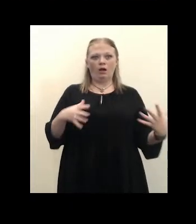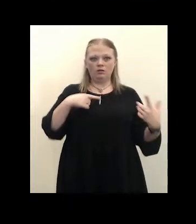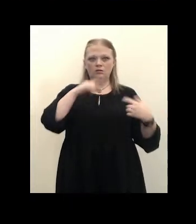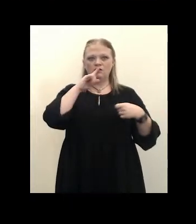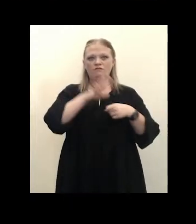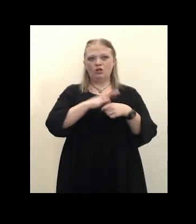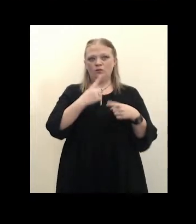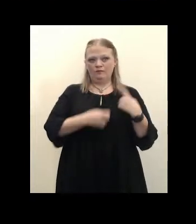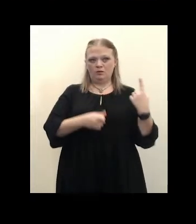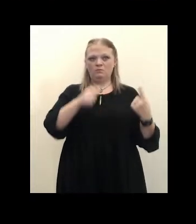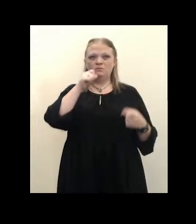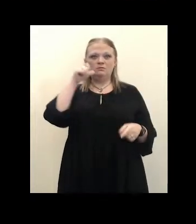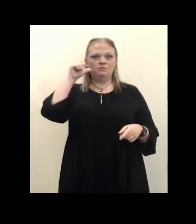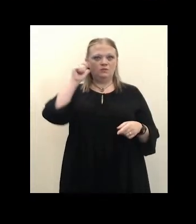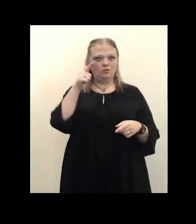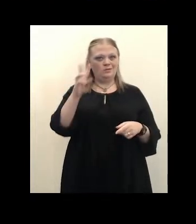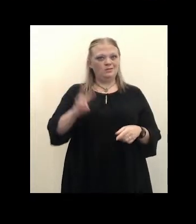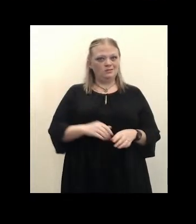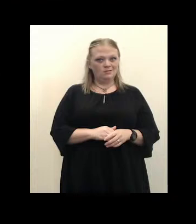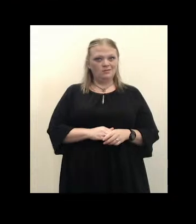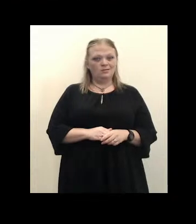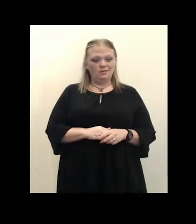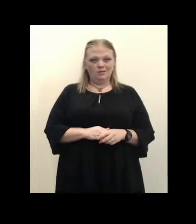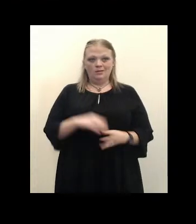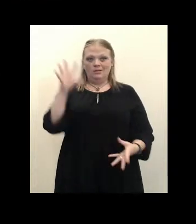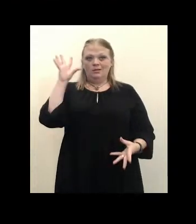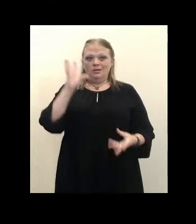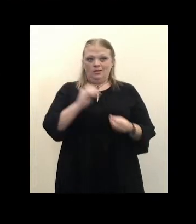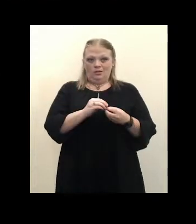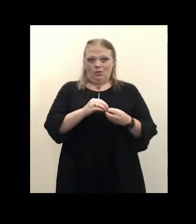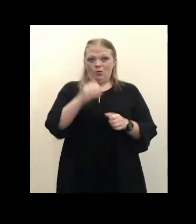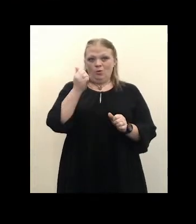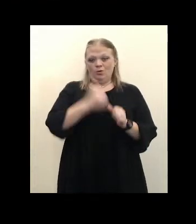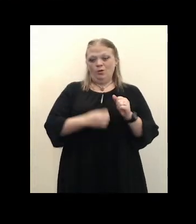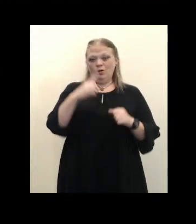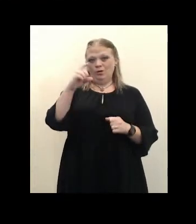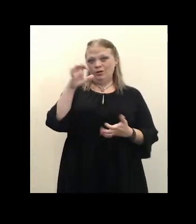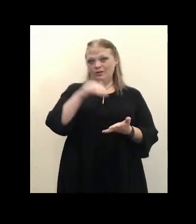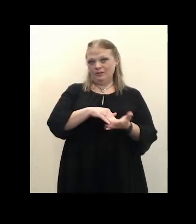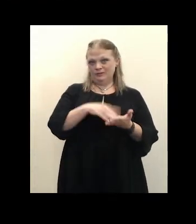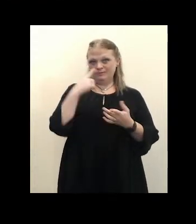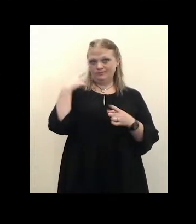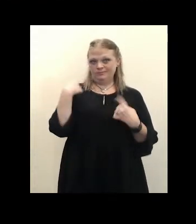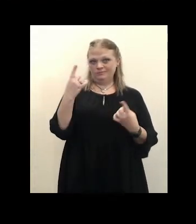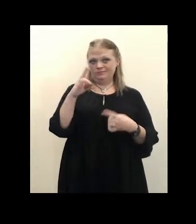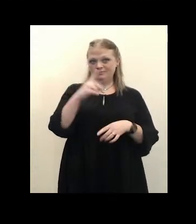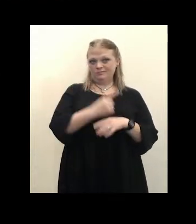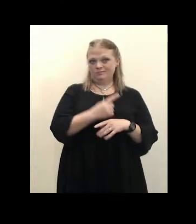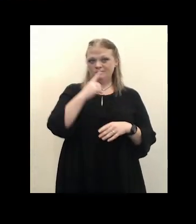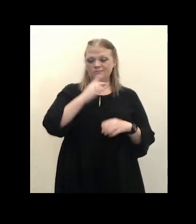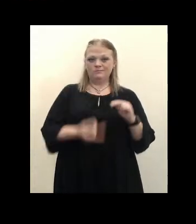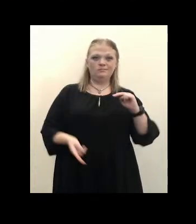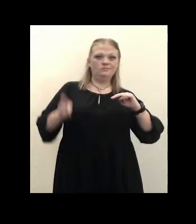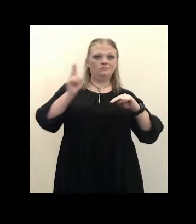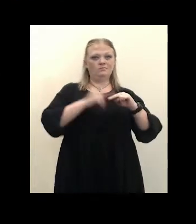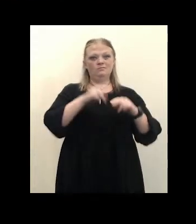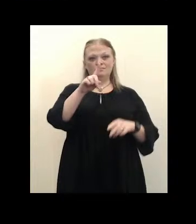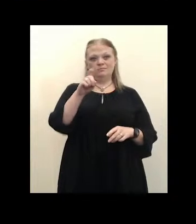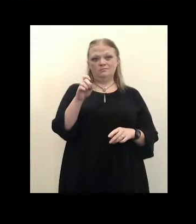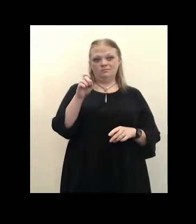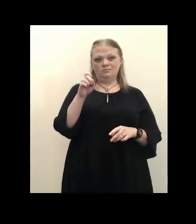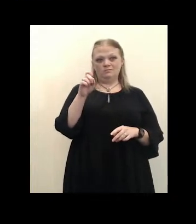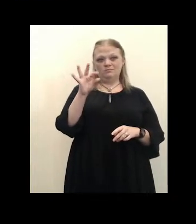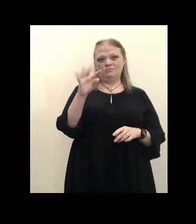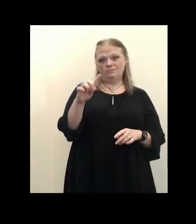26th. Total new cases per 100,000 now for the last 7 days is back up to 191. We are still